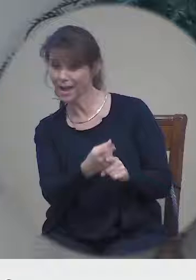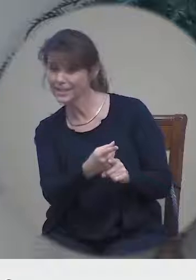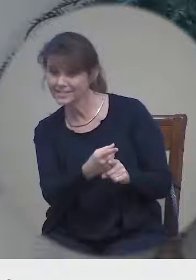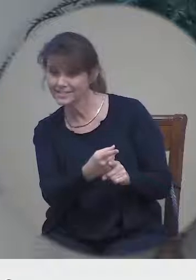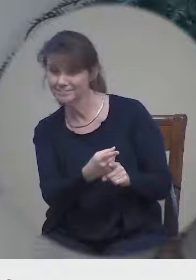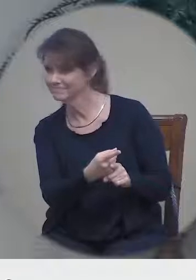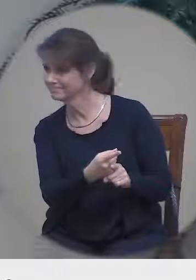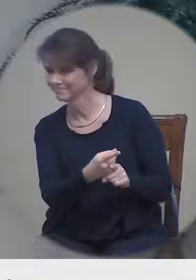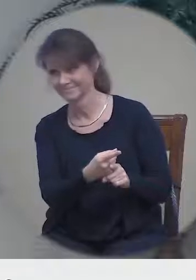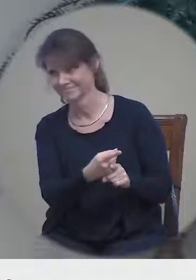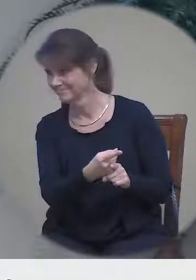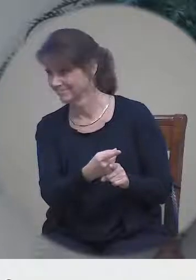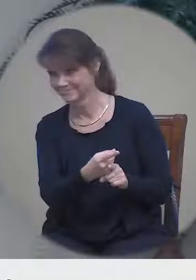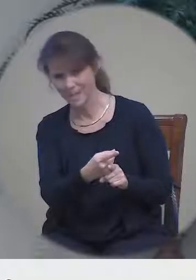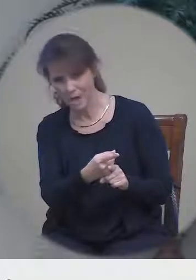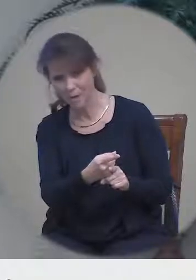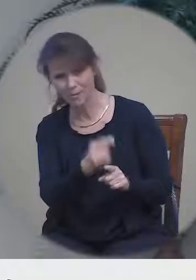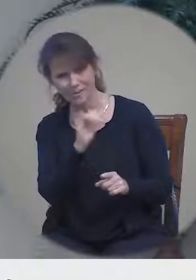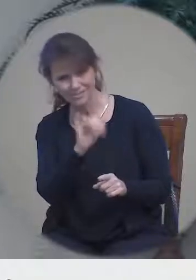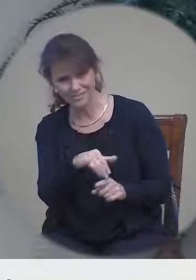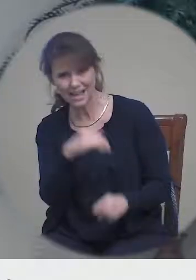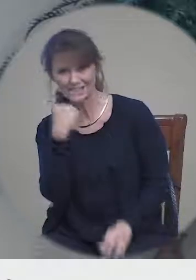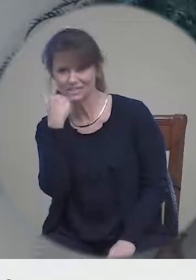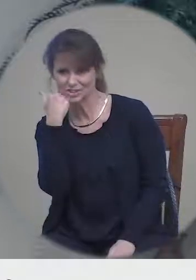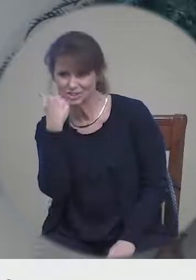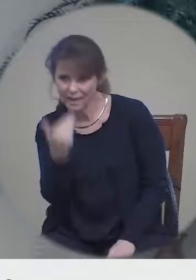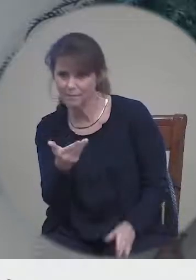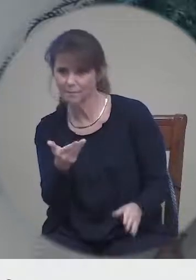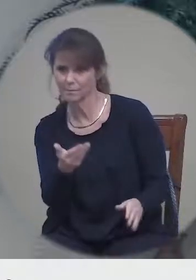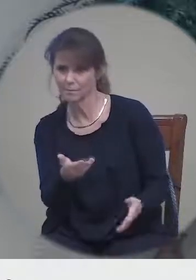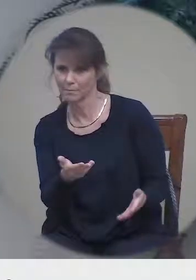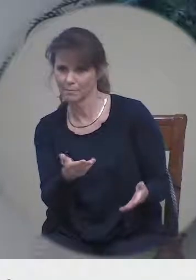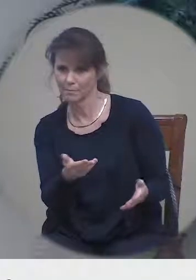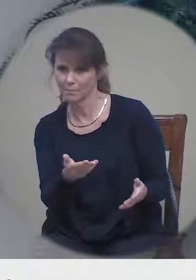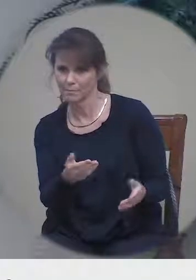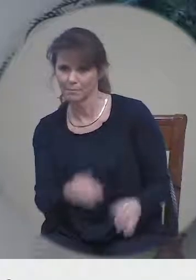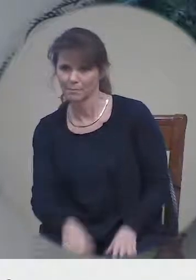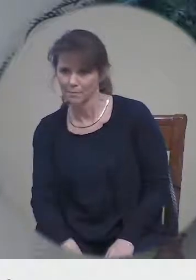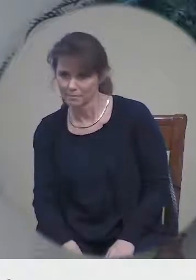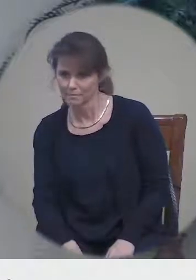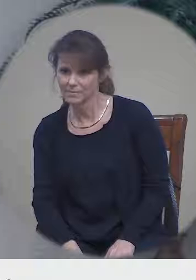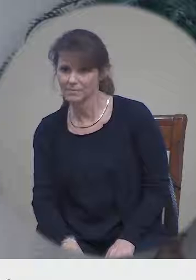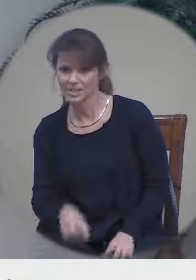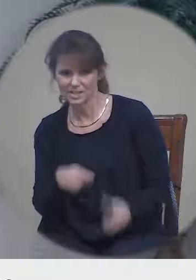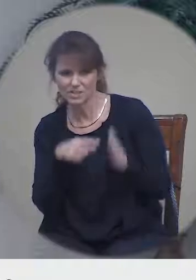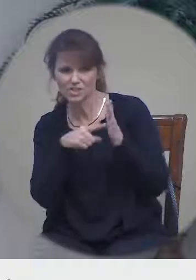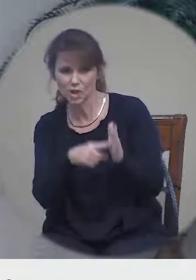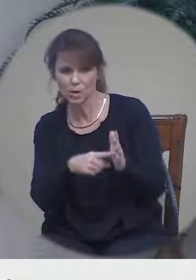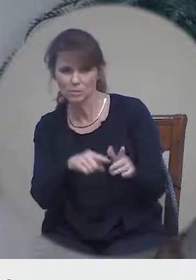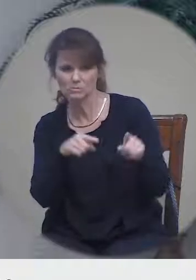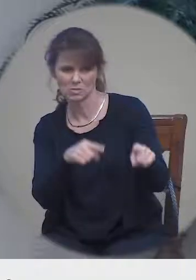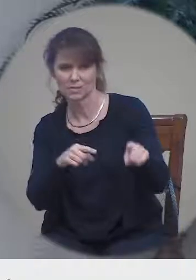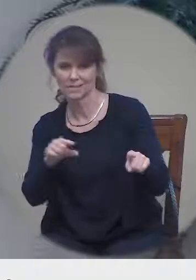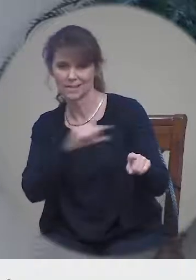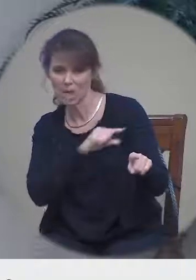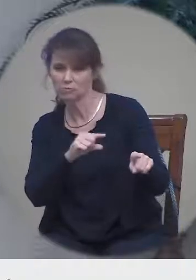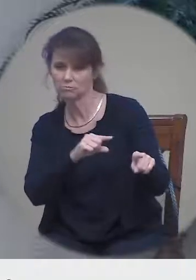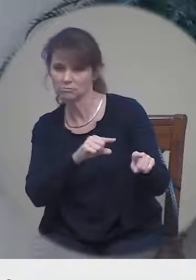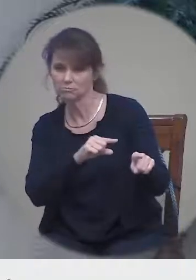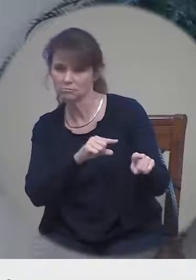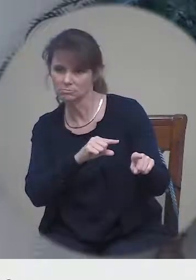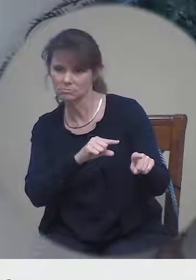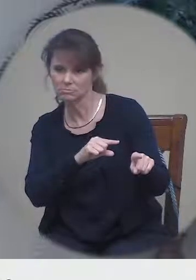execution, for lack of a better way to put it, execution implies something. It implies guilt. It's